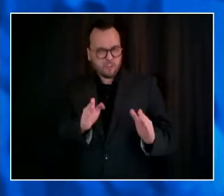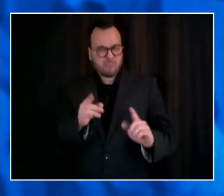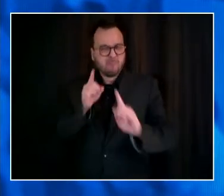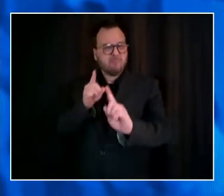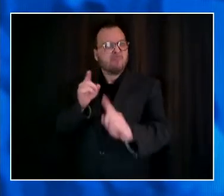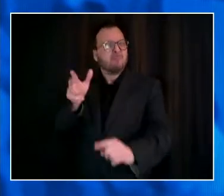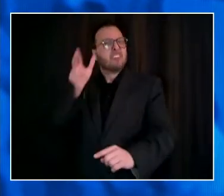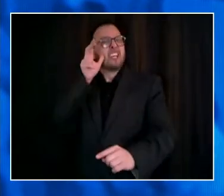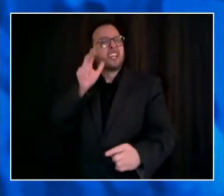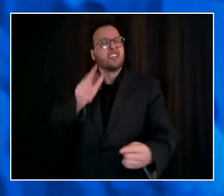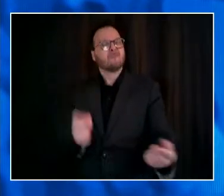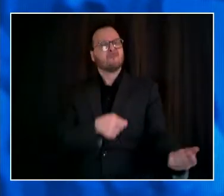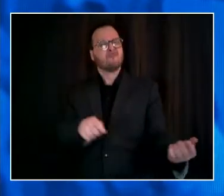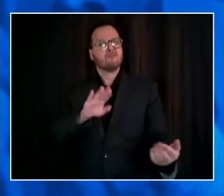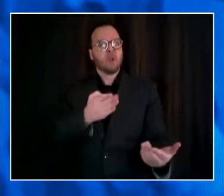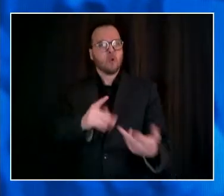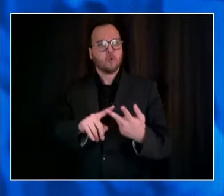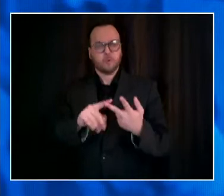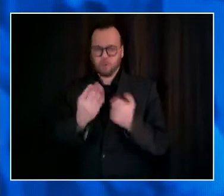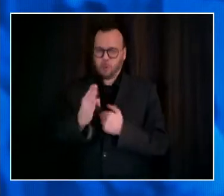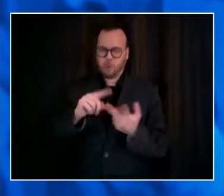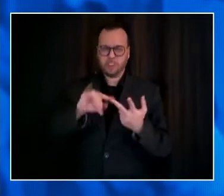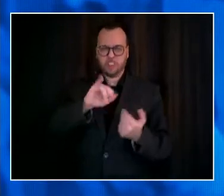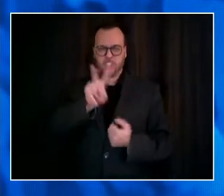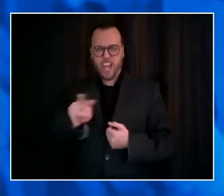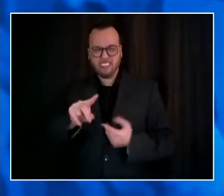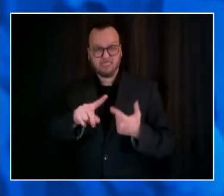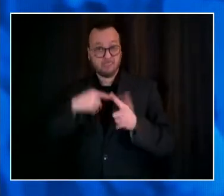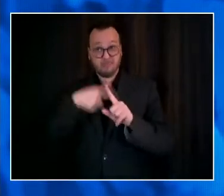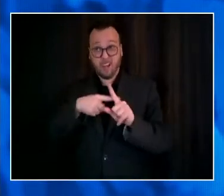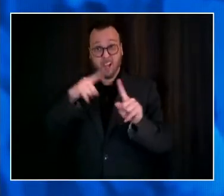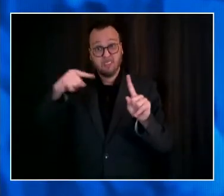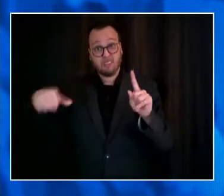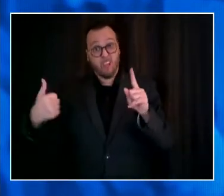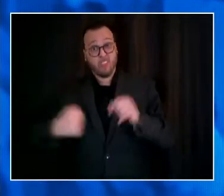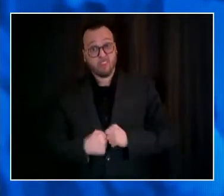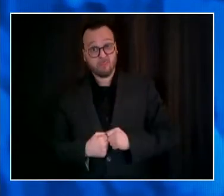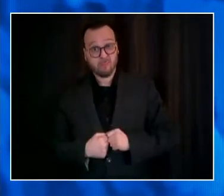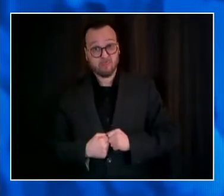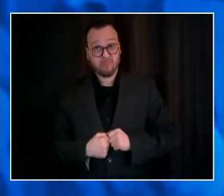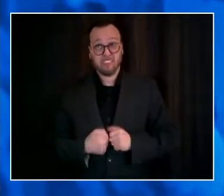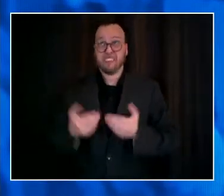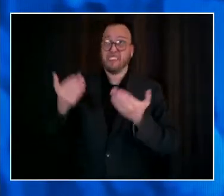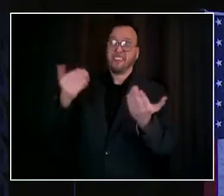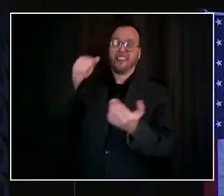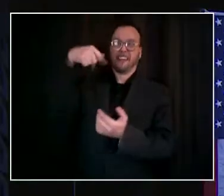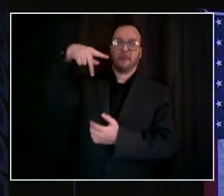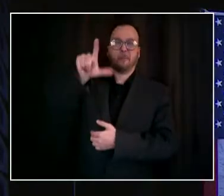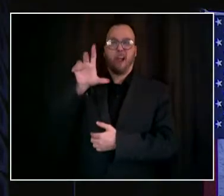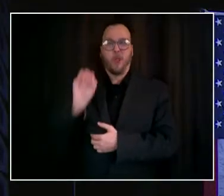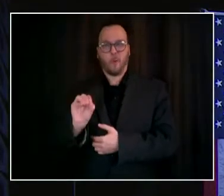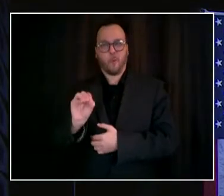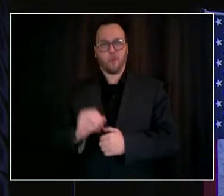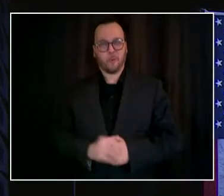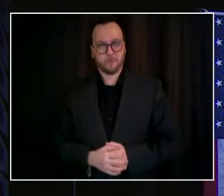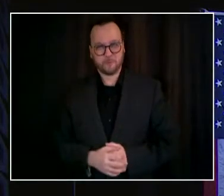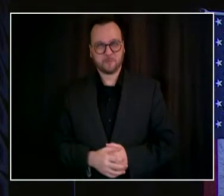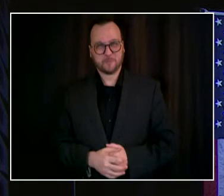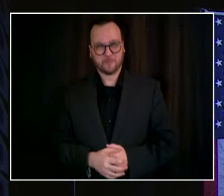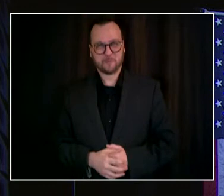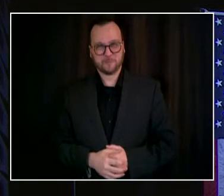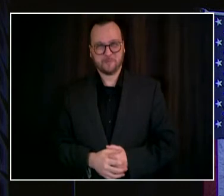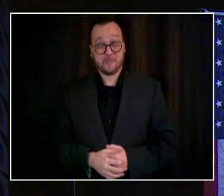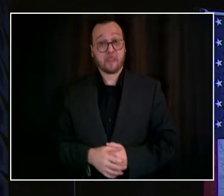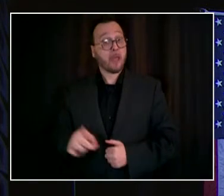blues, the jazz, and more. The Apollo. They heard